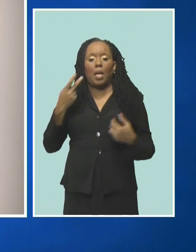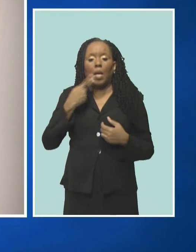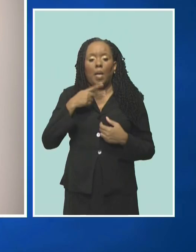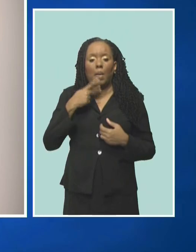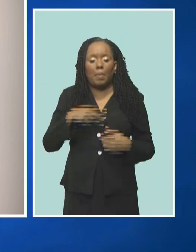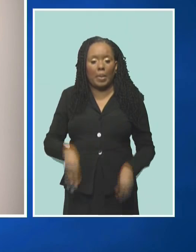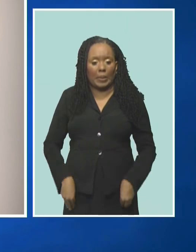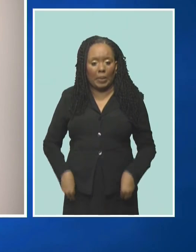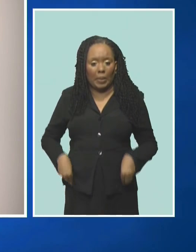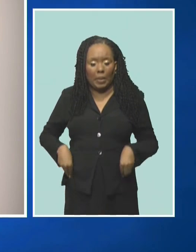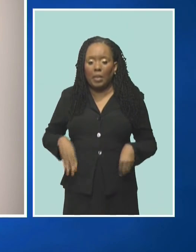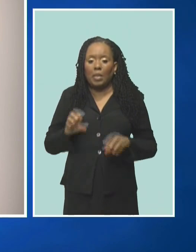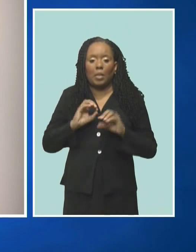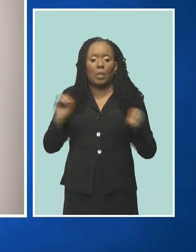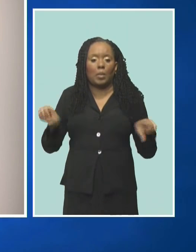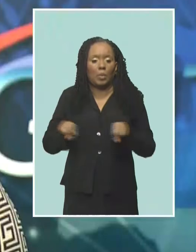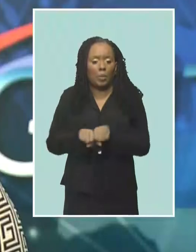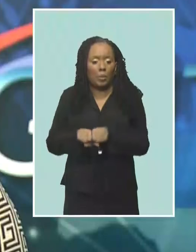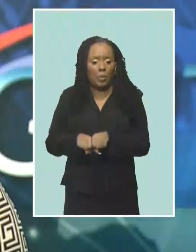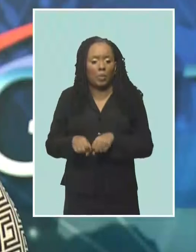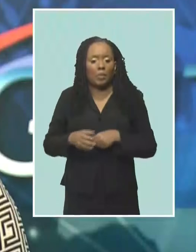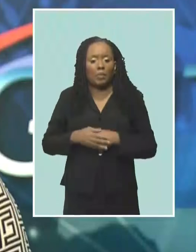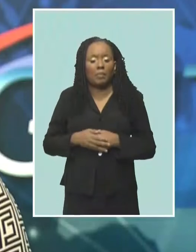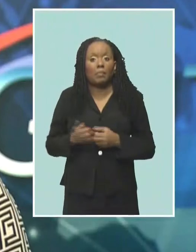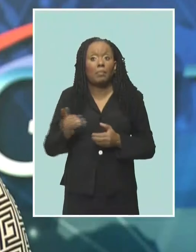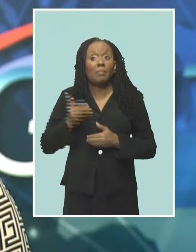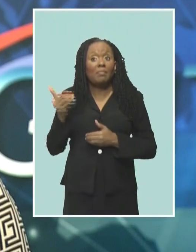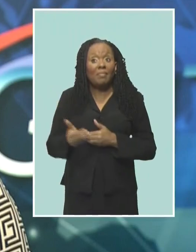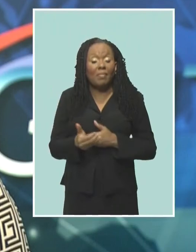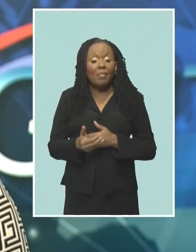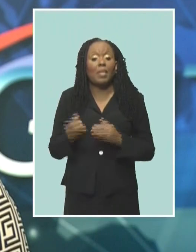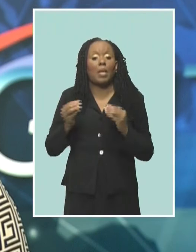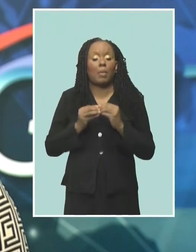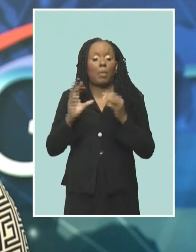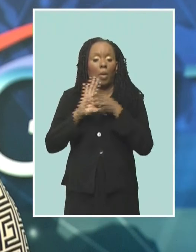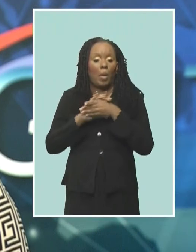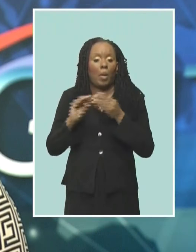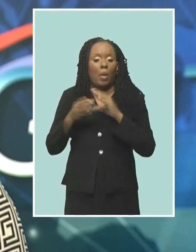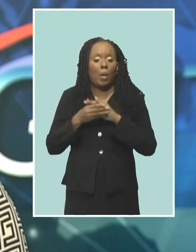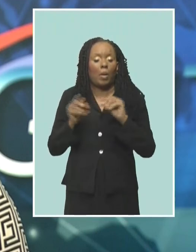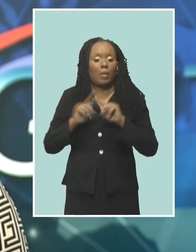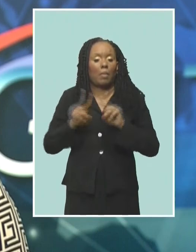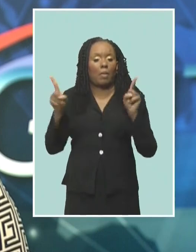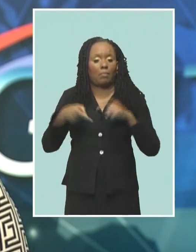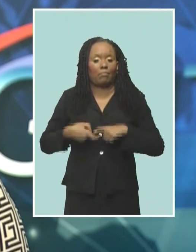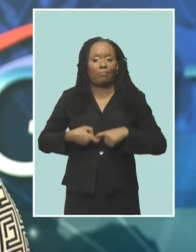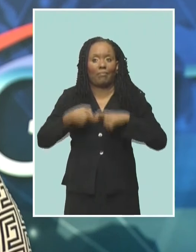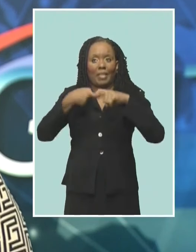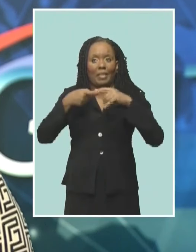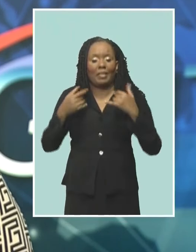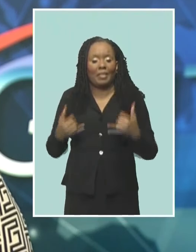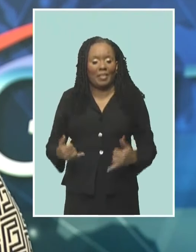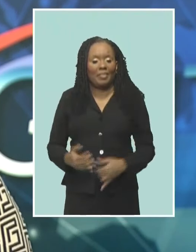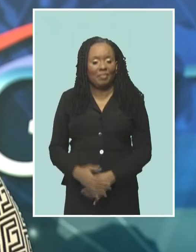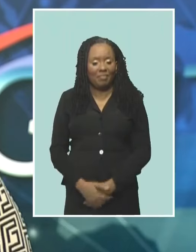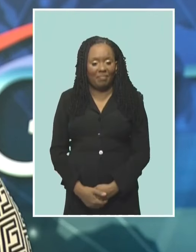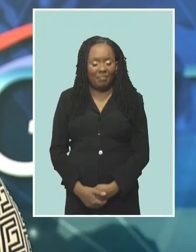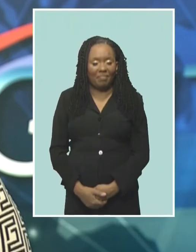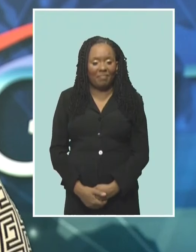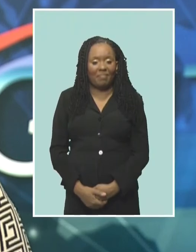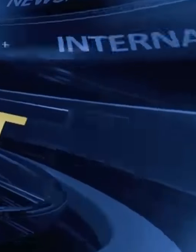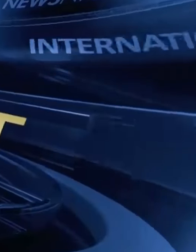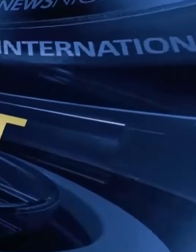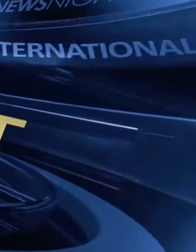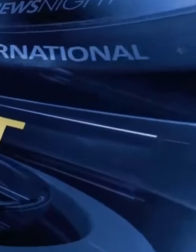tights and was barefooted. Coming up on News Night, a big celebration for a centenarian.